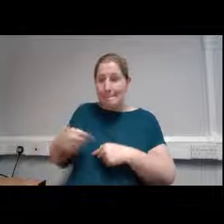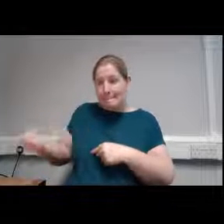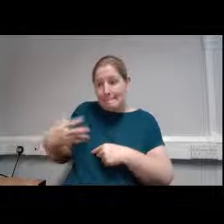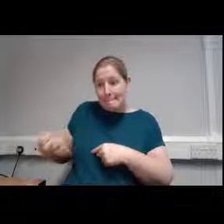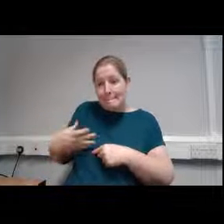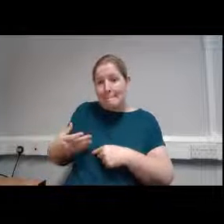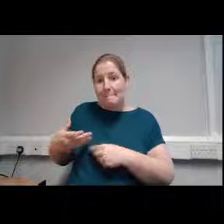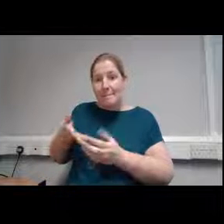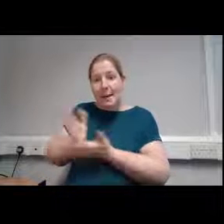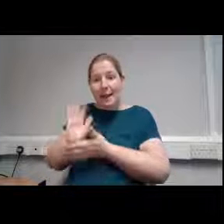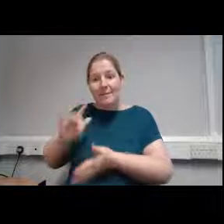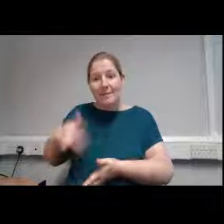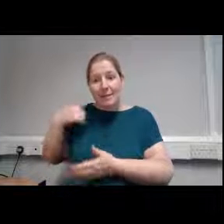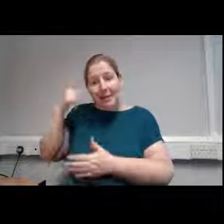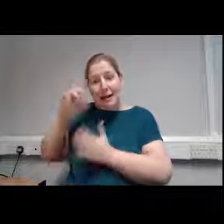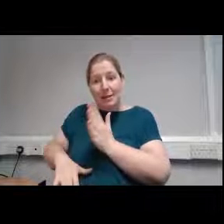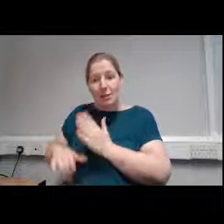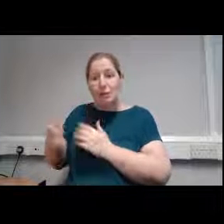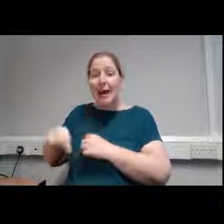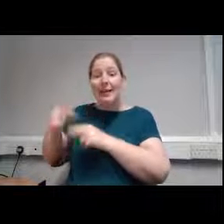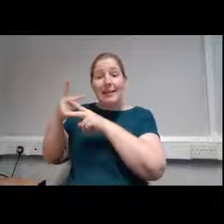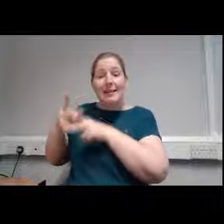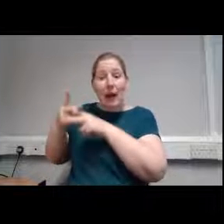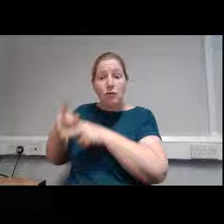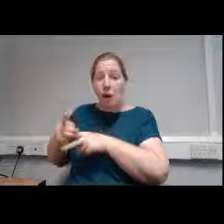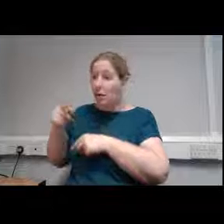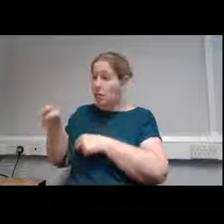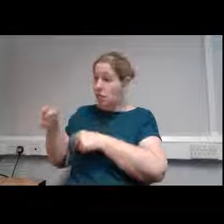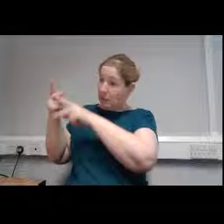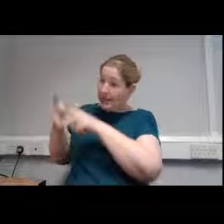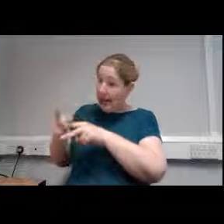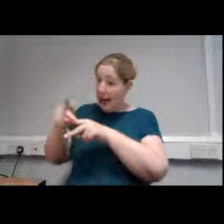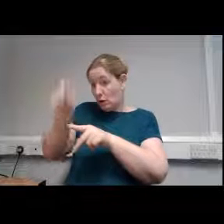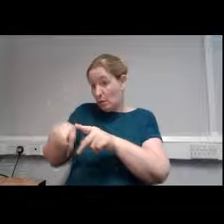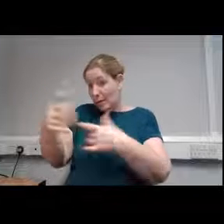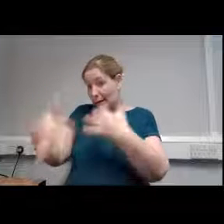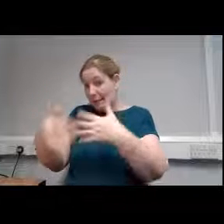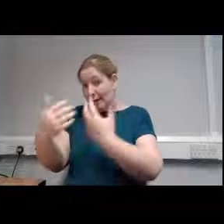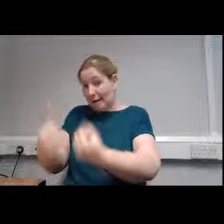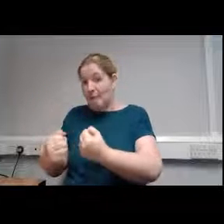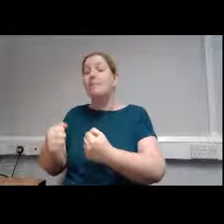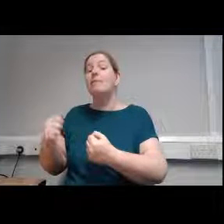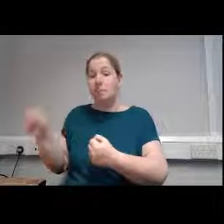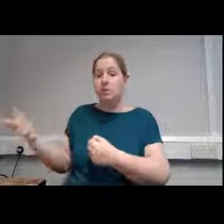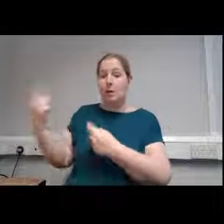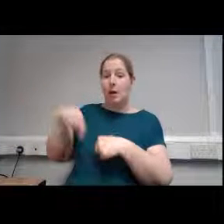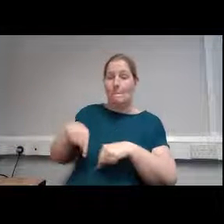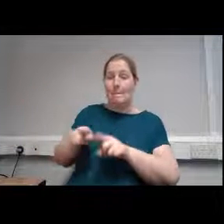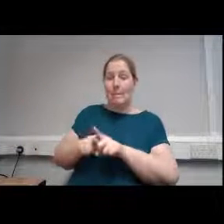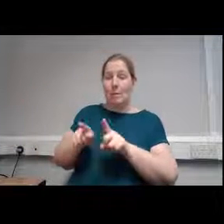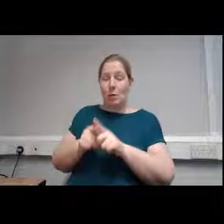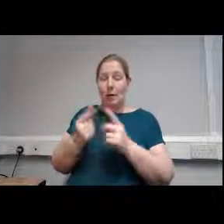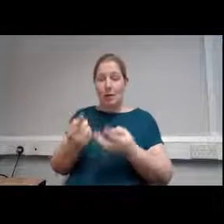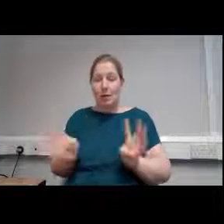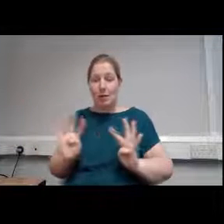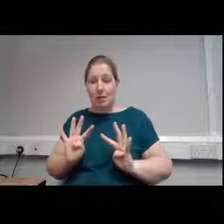also invite carers as well. If anybody's caring for someone with pain, they are very welcome to come along.